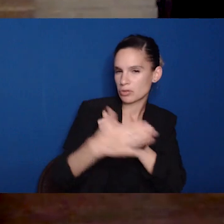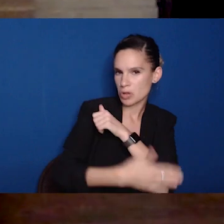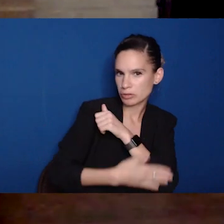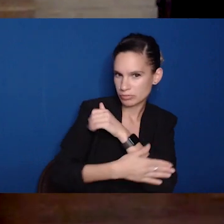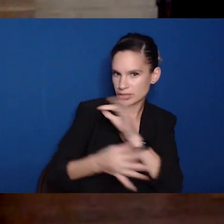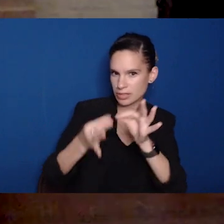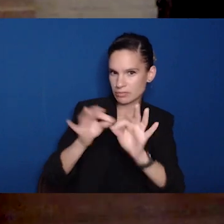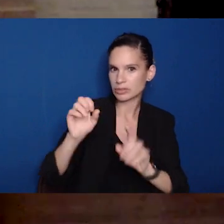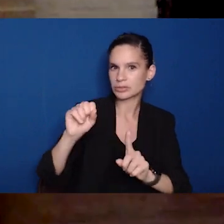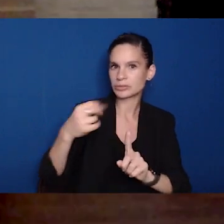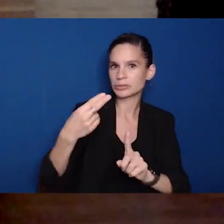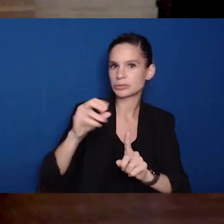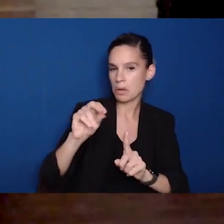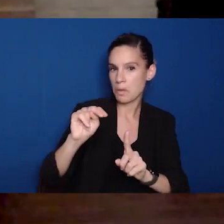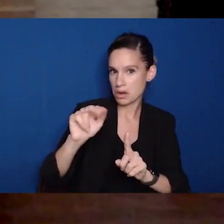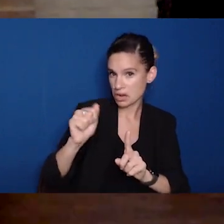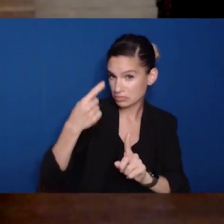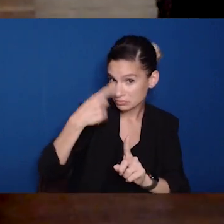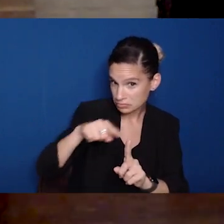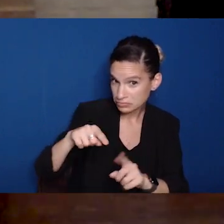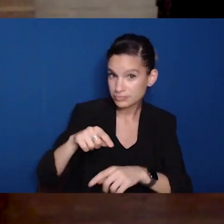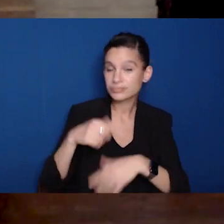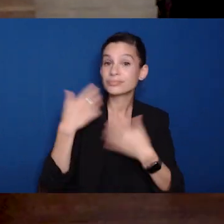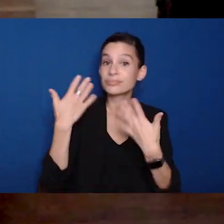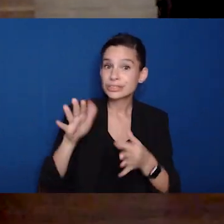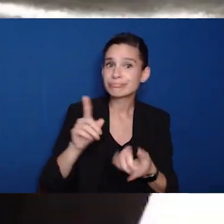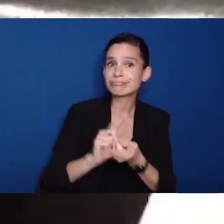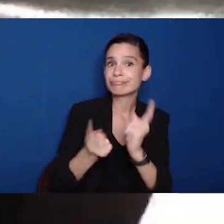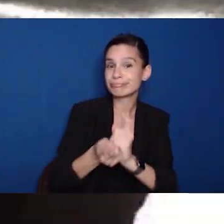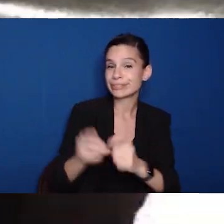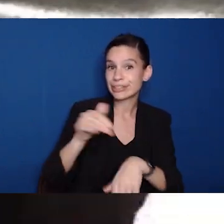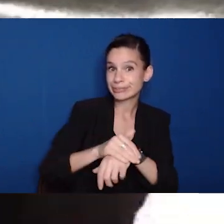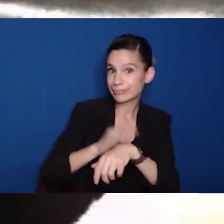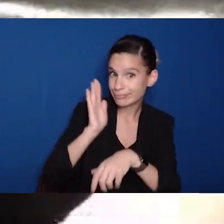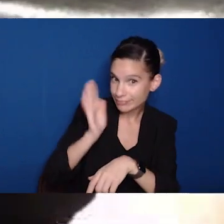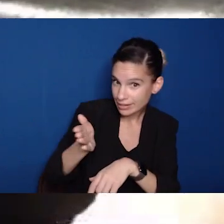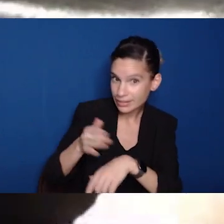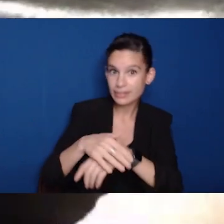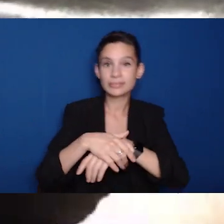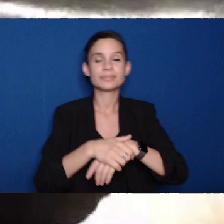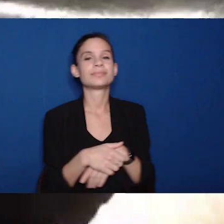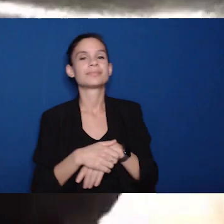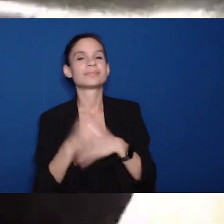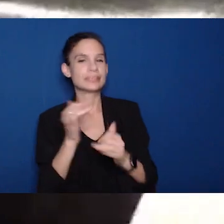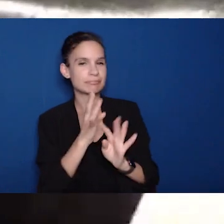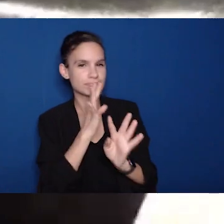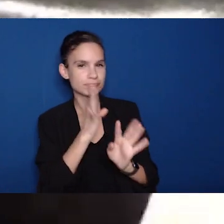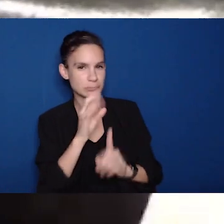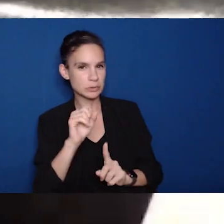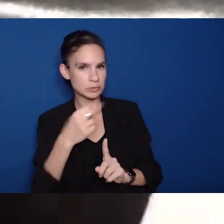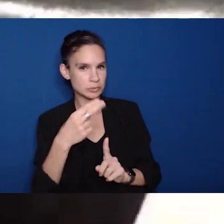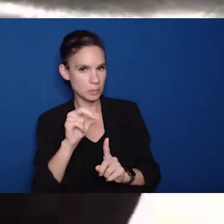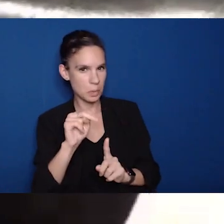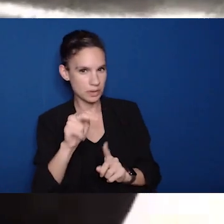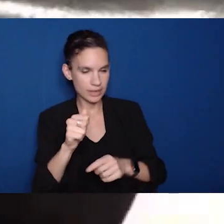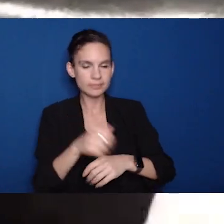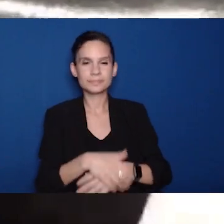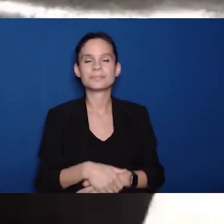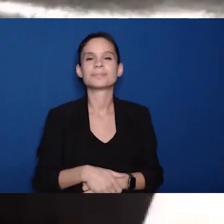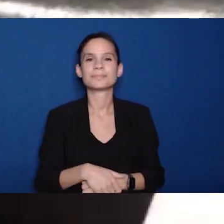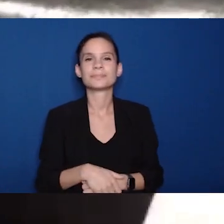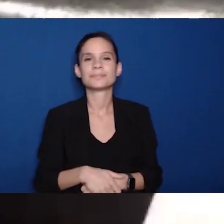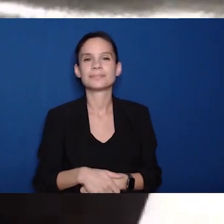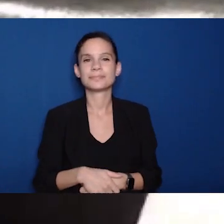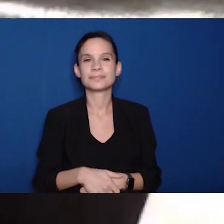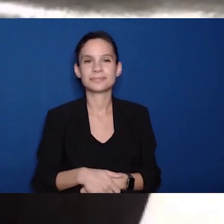something you would like to tell them in Shona, and then tell us what you said in English if you don't mind. Kune mhuri yeZimbabwe, kwese kwamuri, kunze kwenyika kana